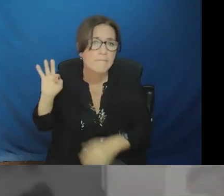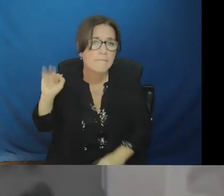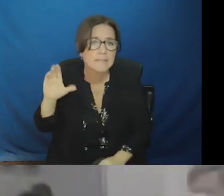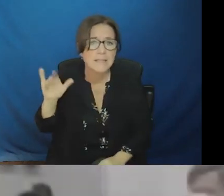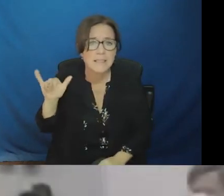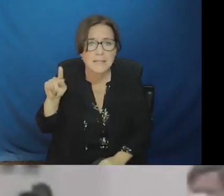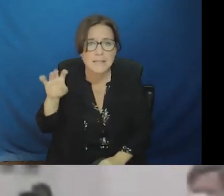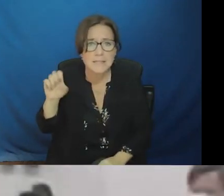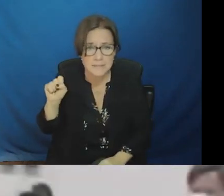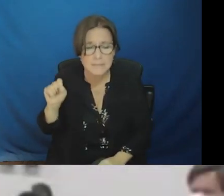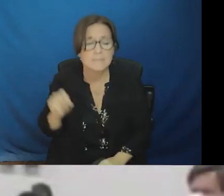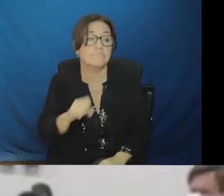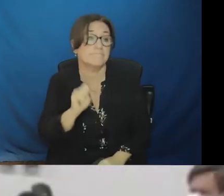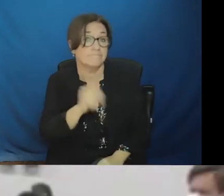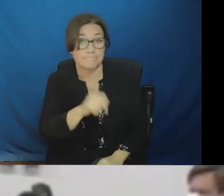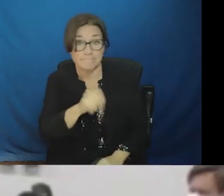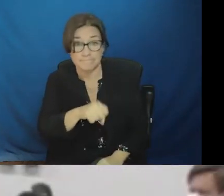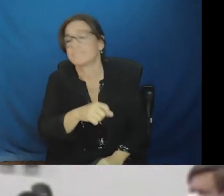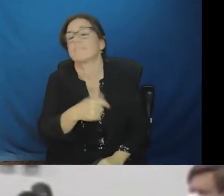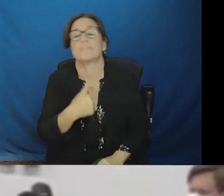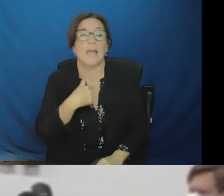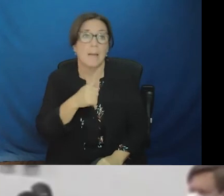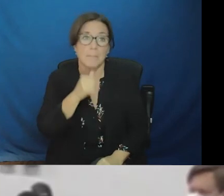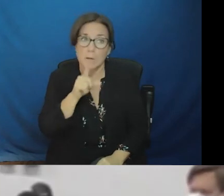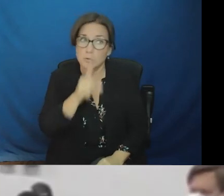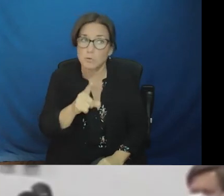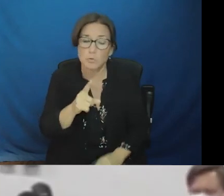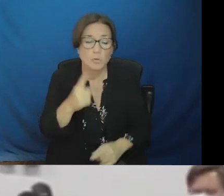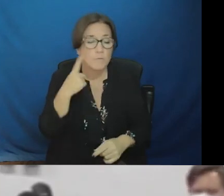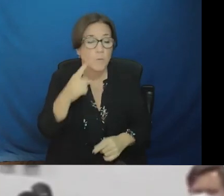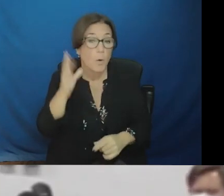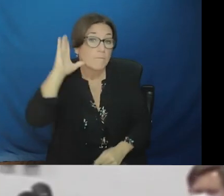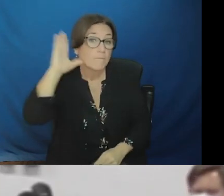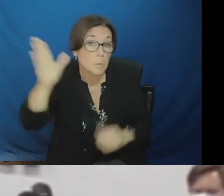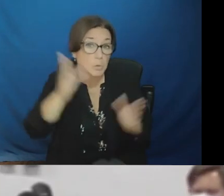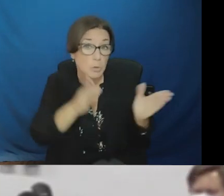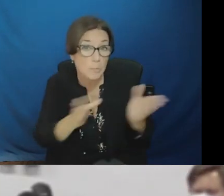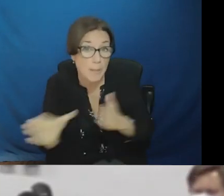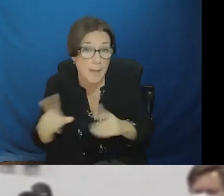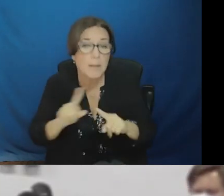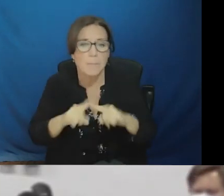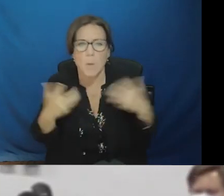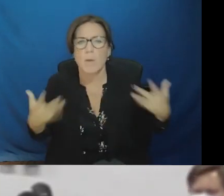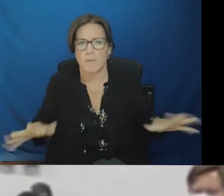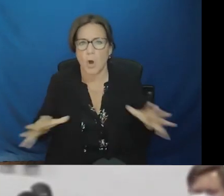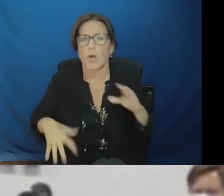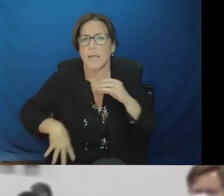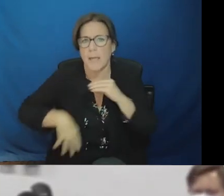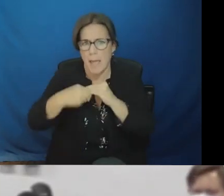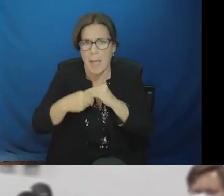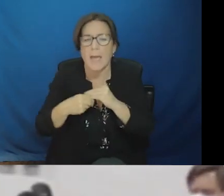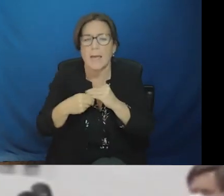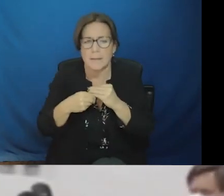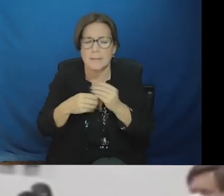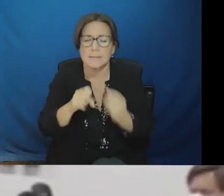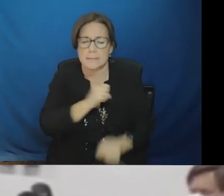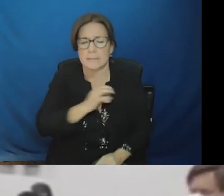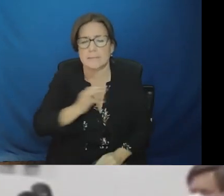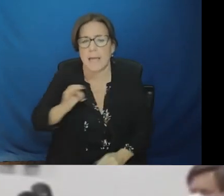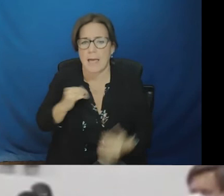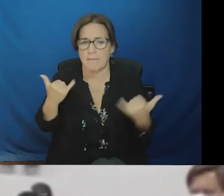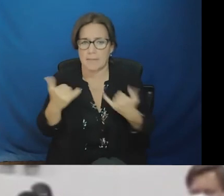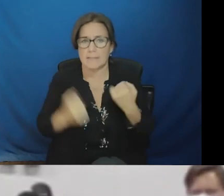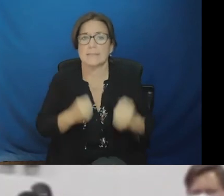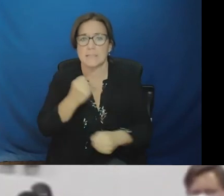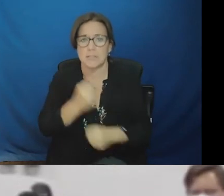mention, and I'm not sure about future planning around facilities, but we did add additional facilities staff in this past year. If you